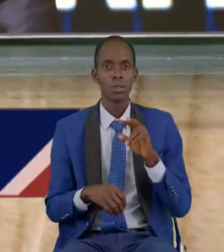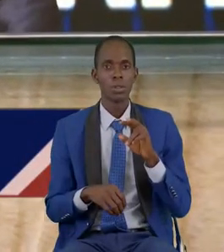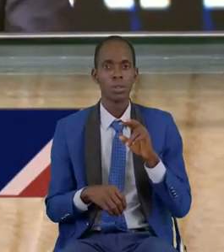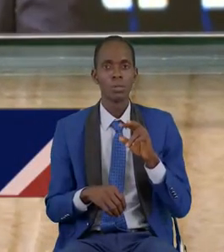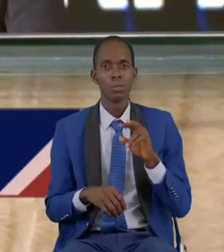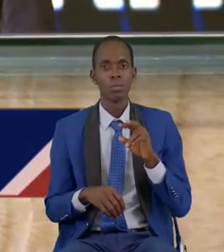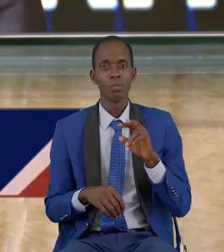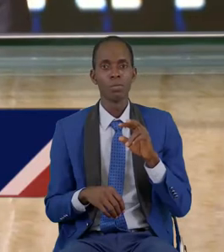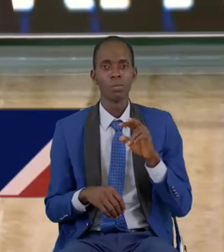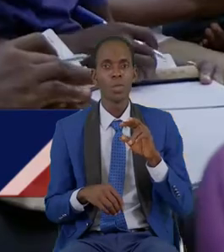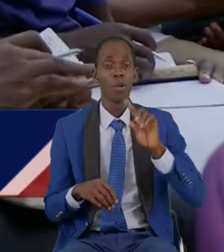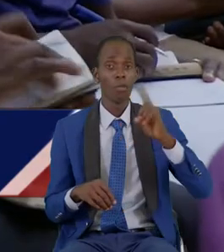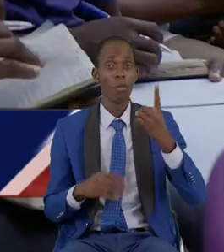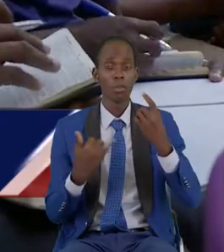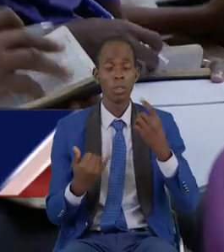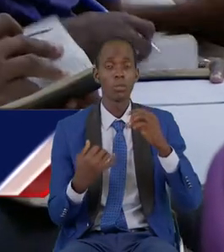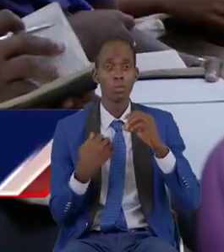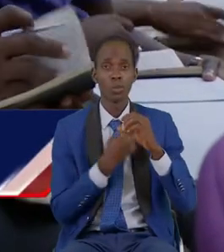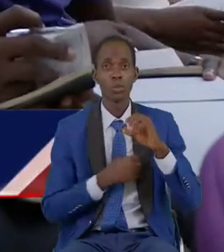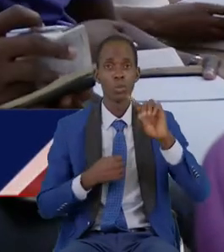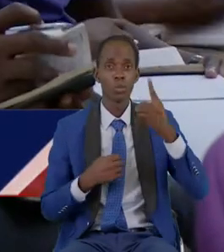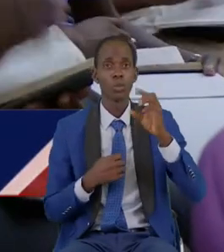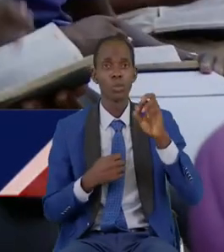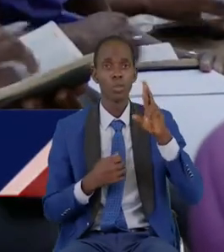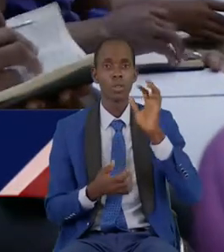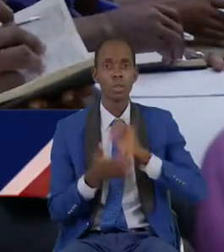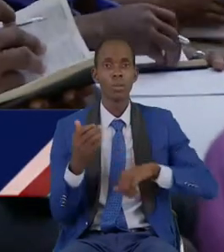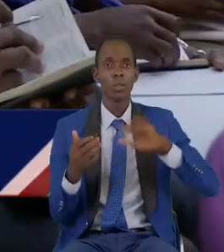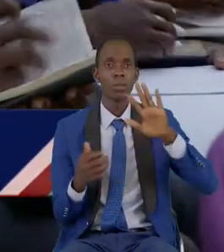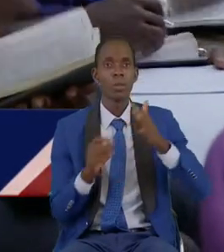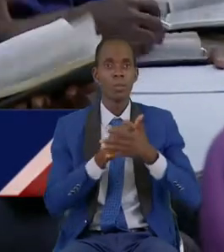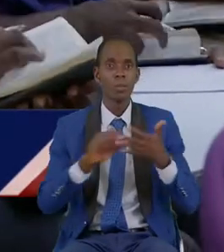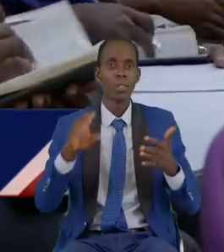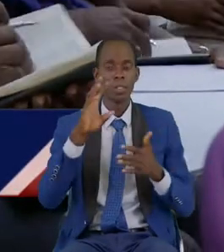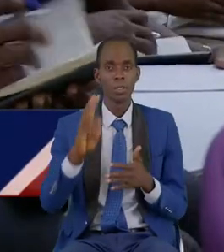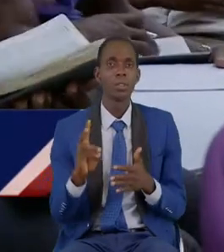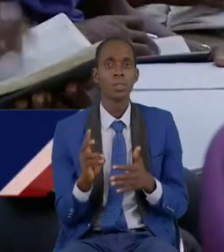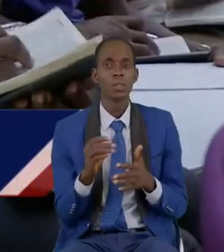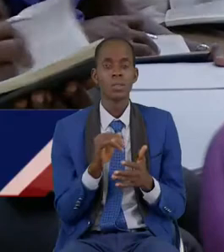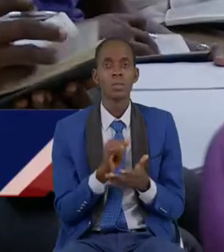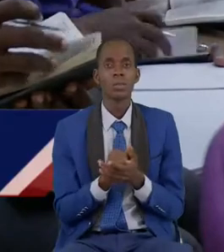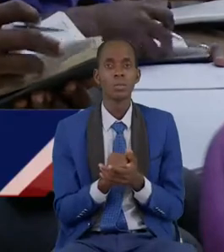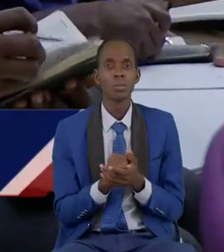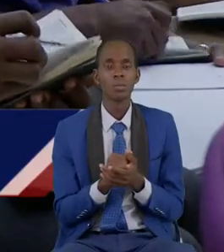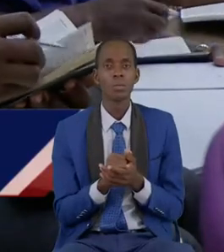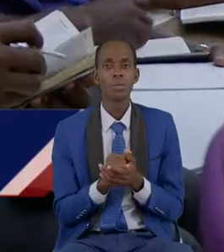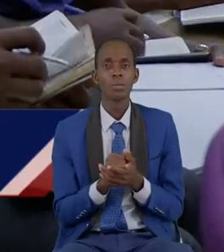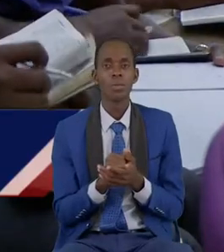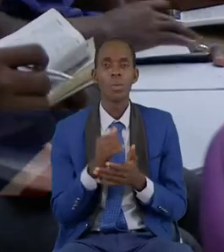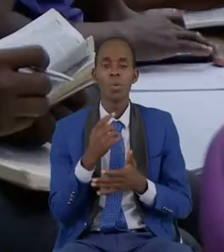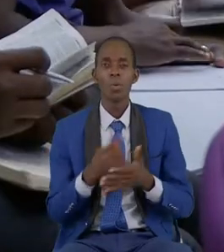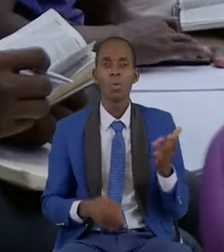6. 1 Corinthians chapter 5, verse 6, your glorying is not good. What it means by